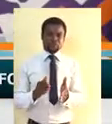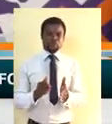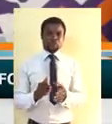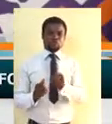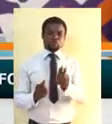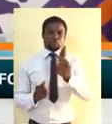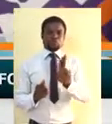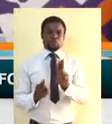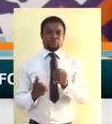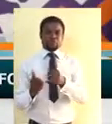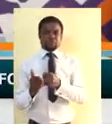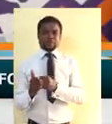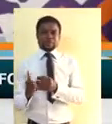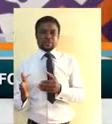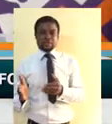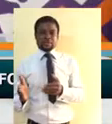The glue tack